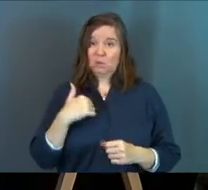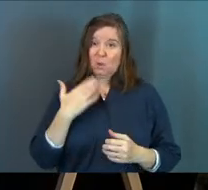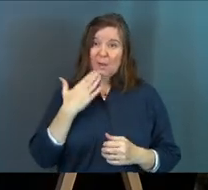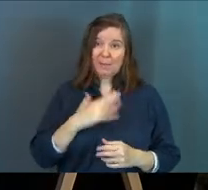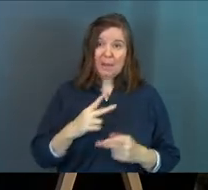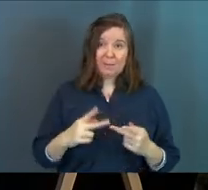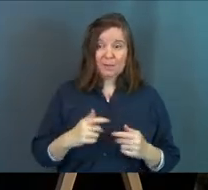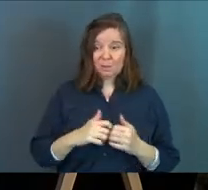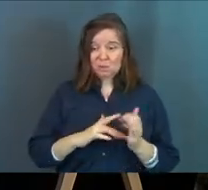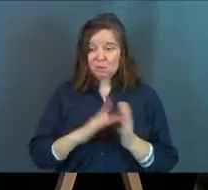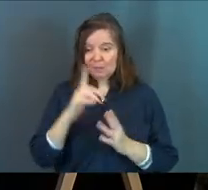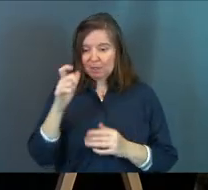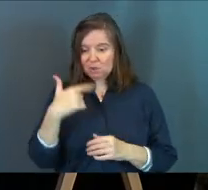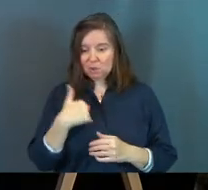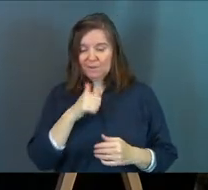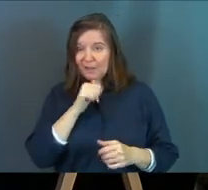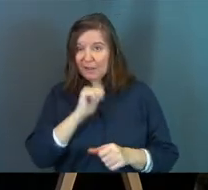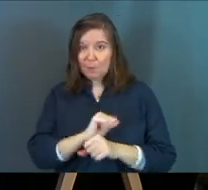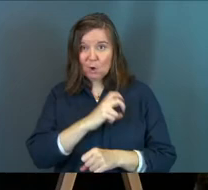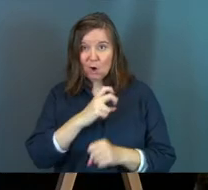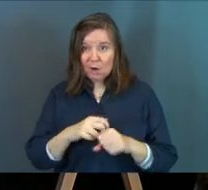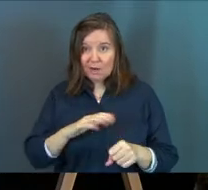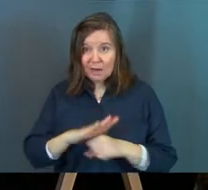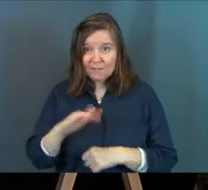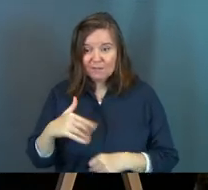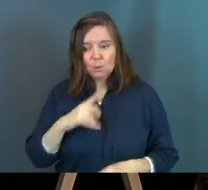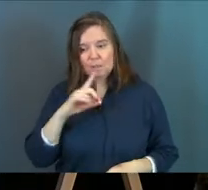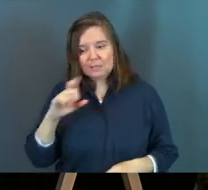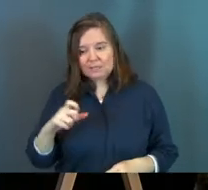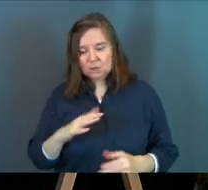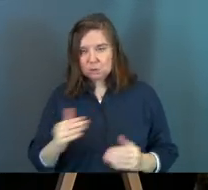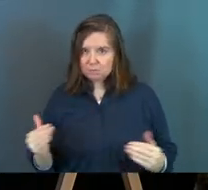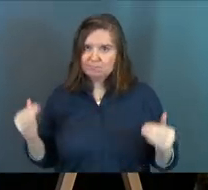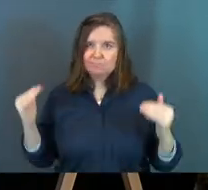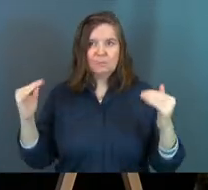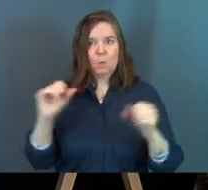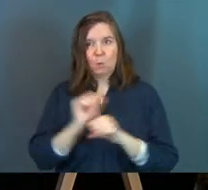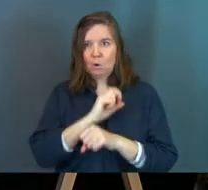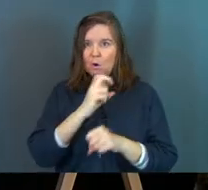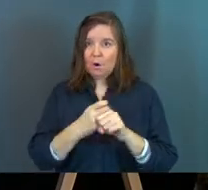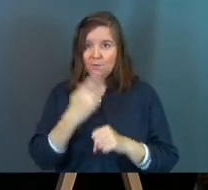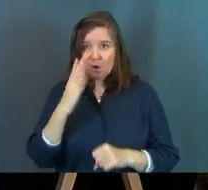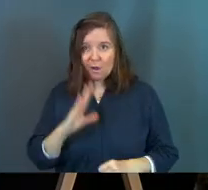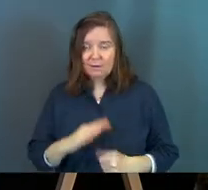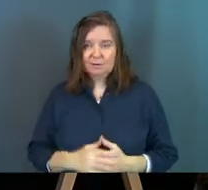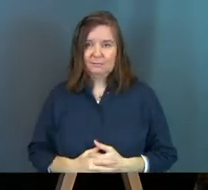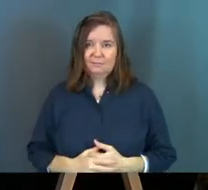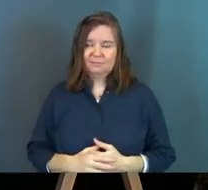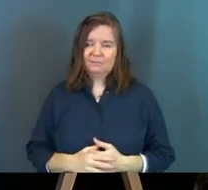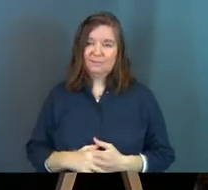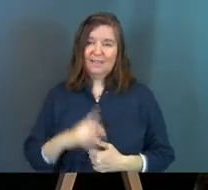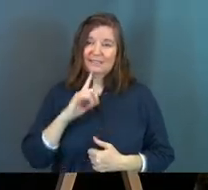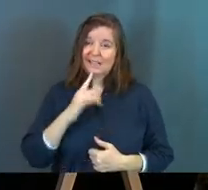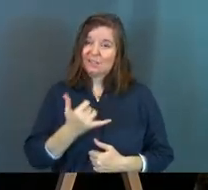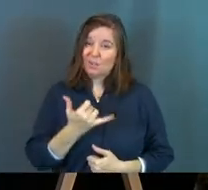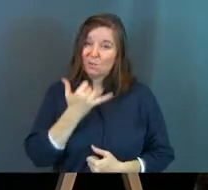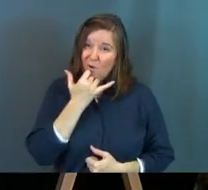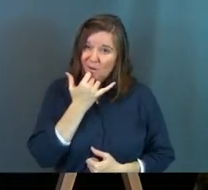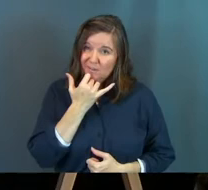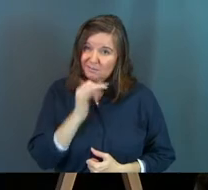a bad place with Jesus is because you haven't been working hard enough and you really need to step it up and work really, really hard for God, that's actually